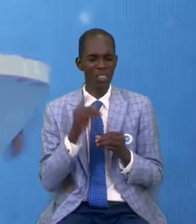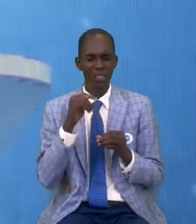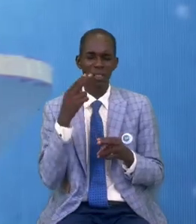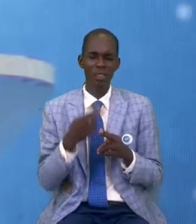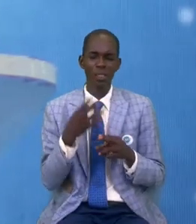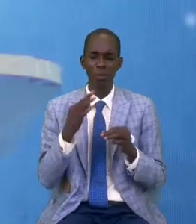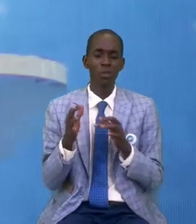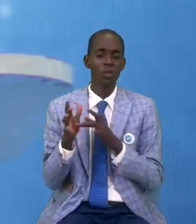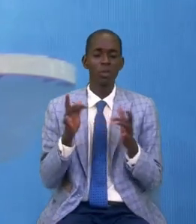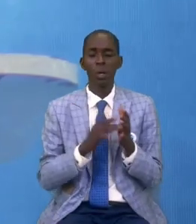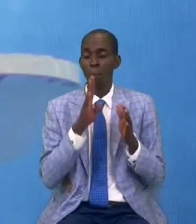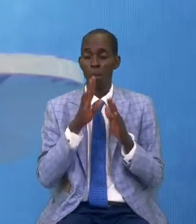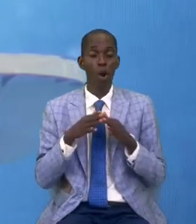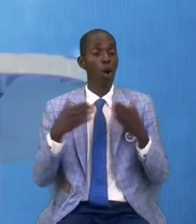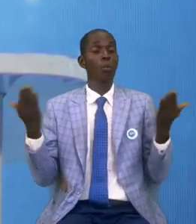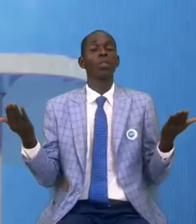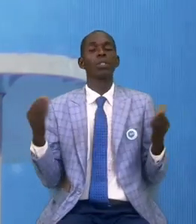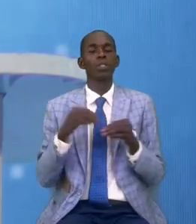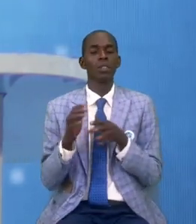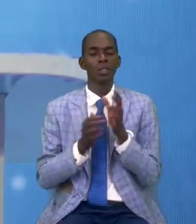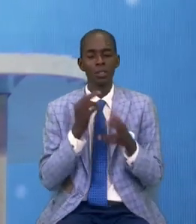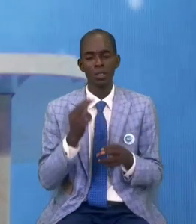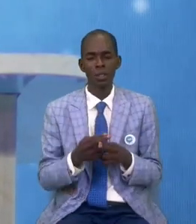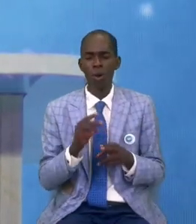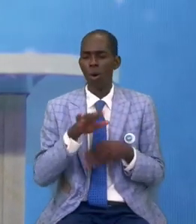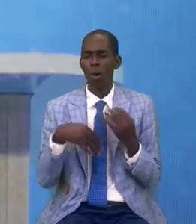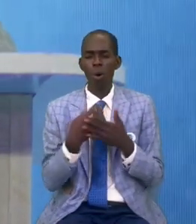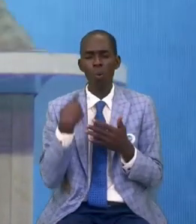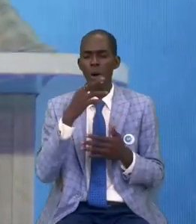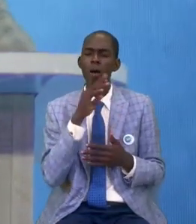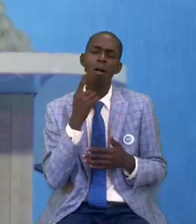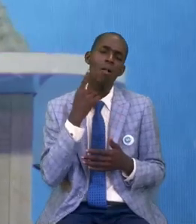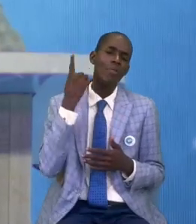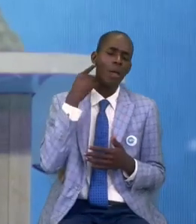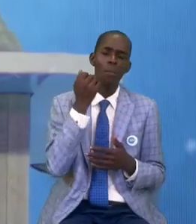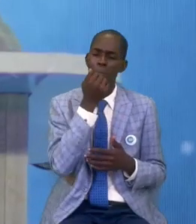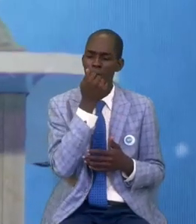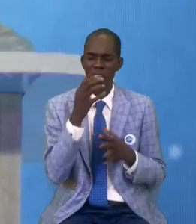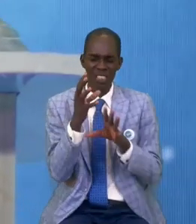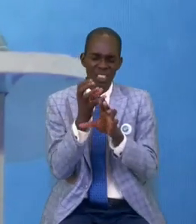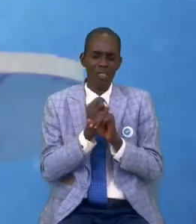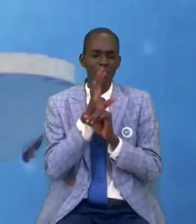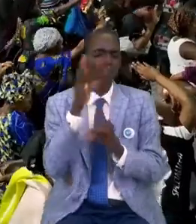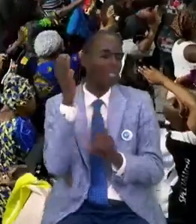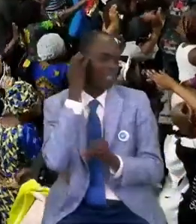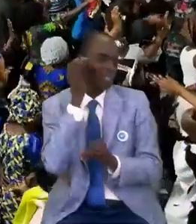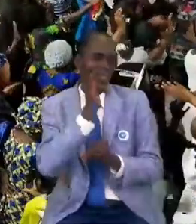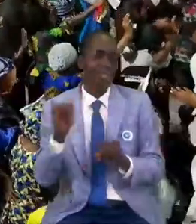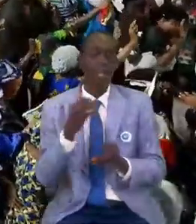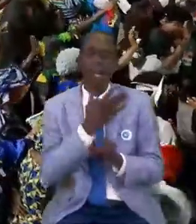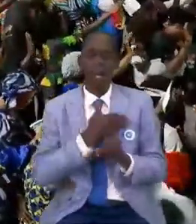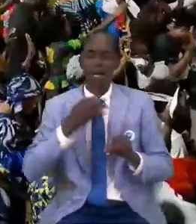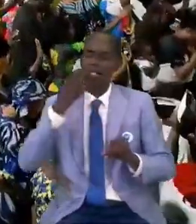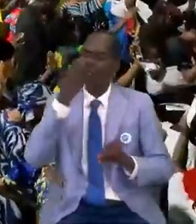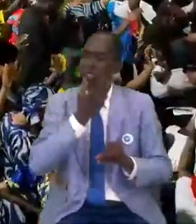and dumb, receive your hearing and your speaking in Jesus' name.